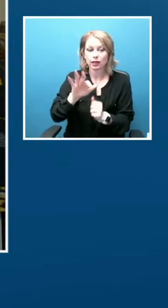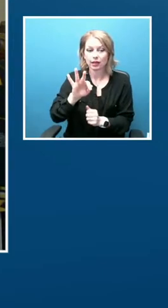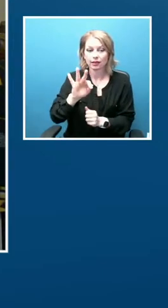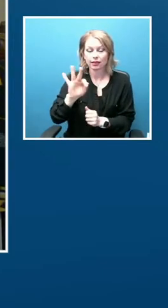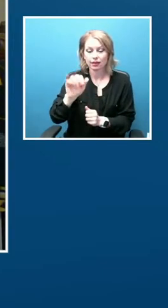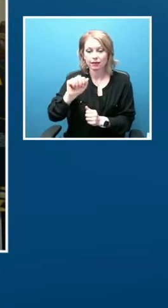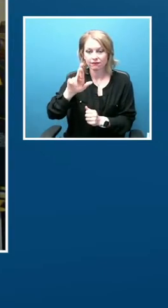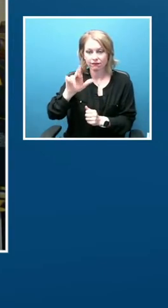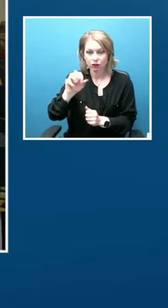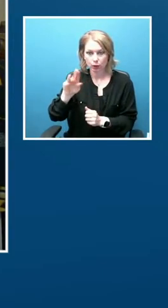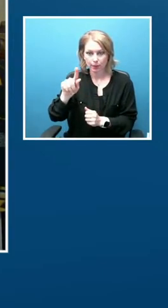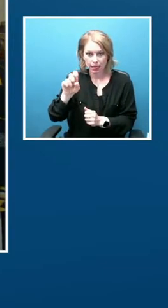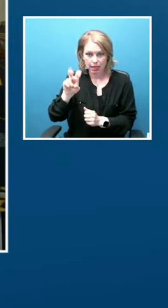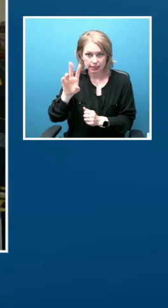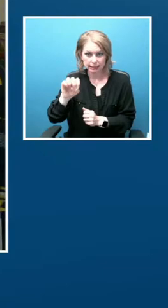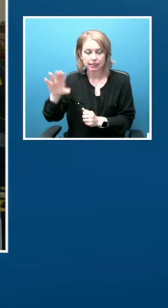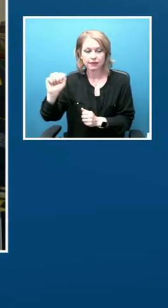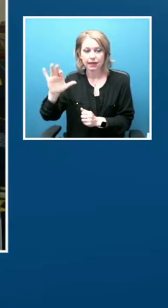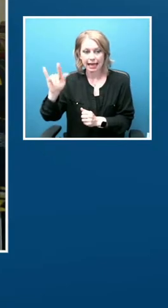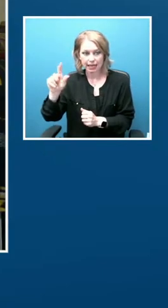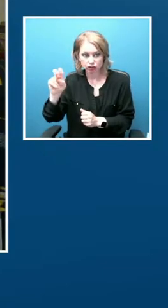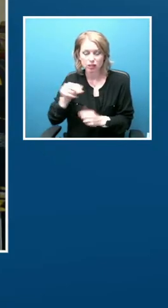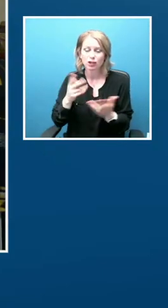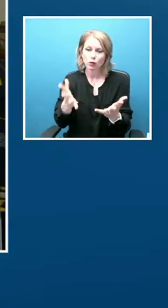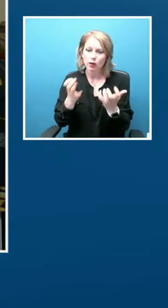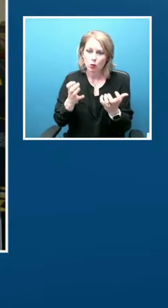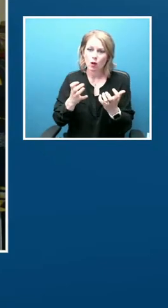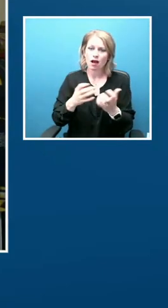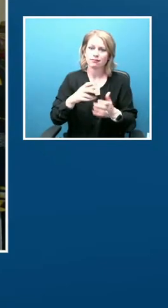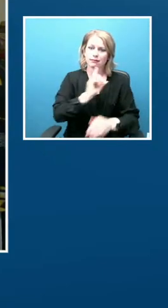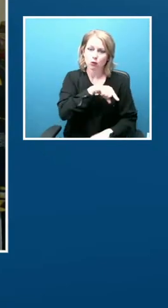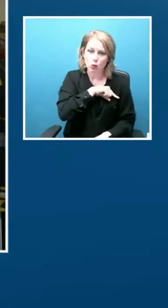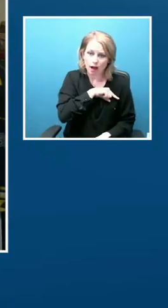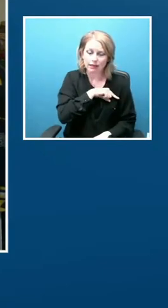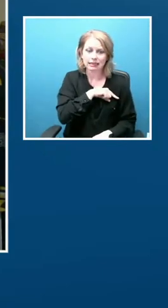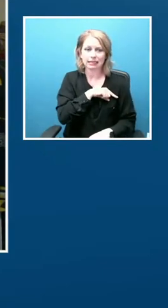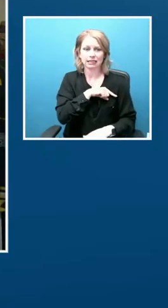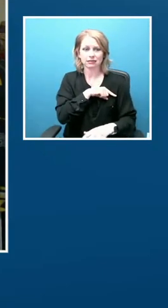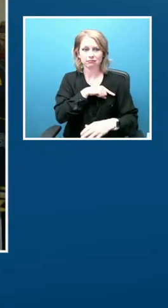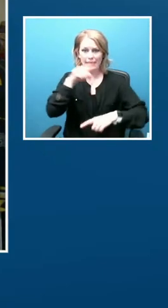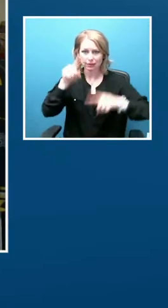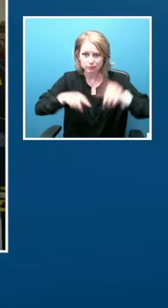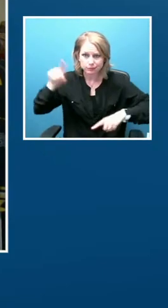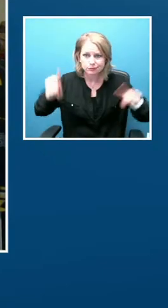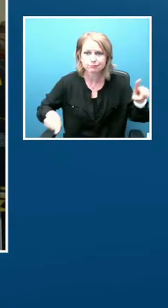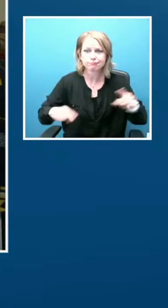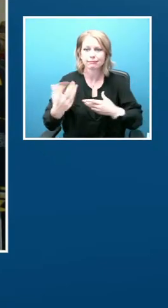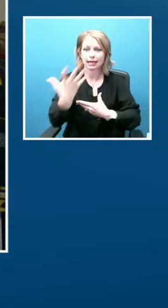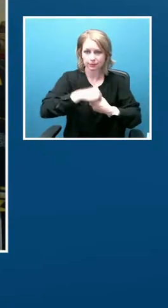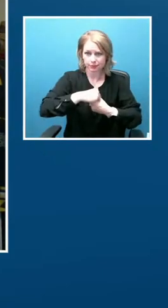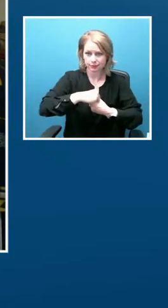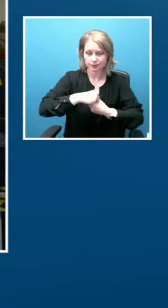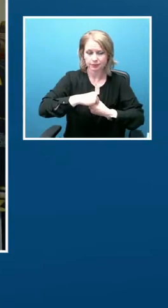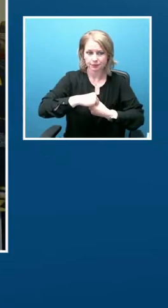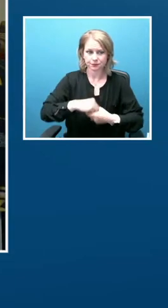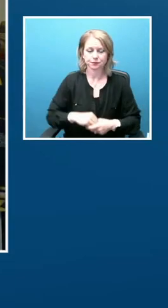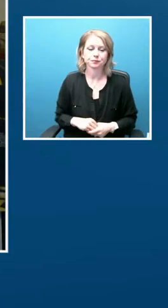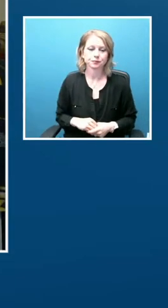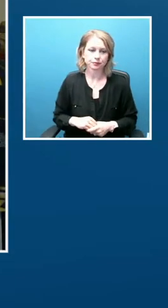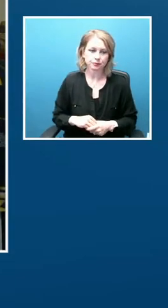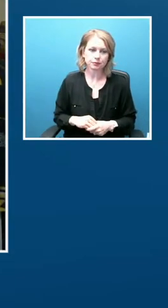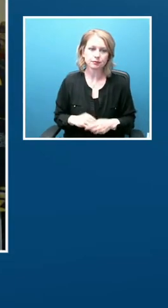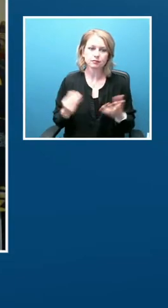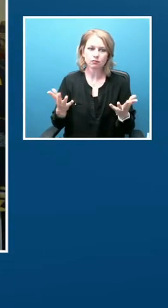diversity, equality, and inclusion as we continue to build our constituency caucuses to further West